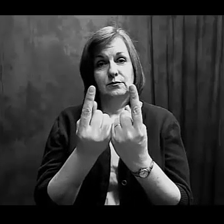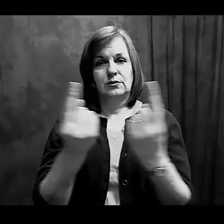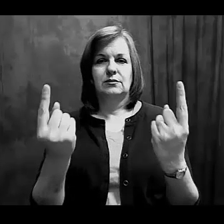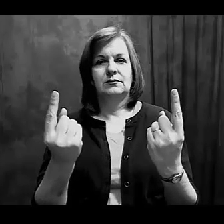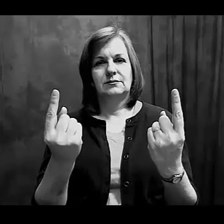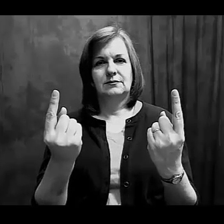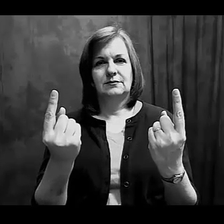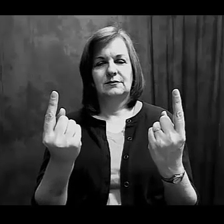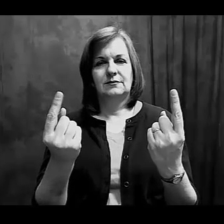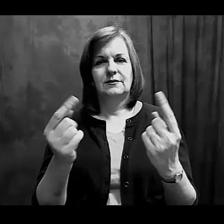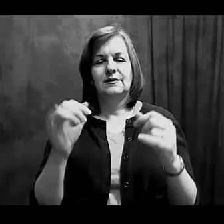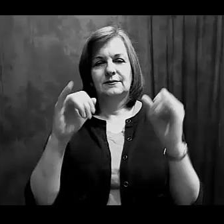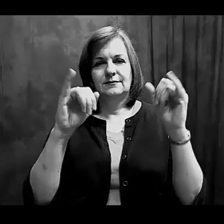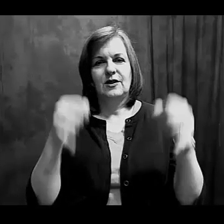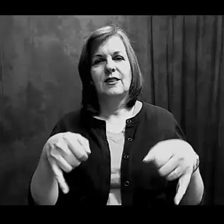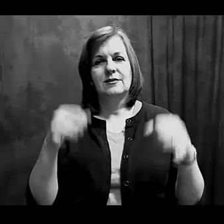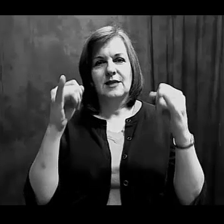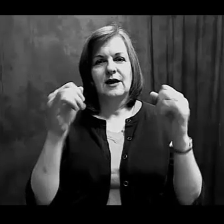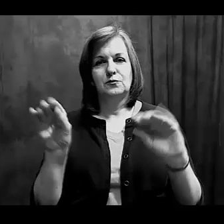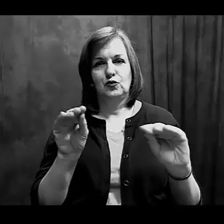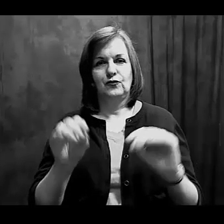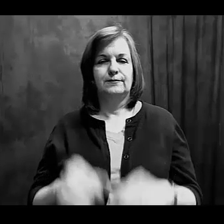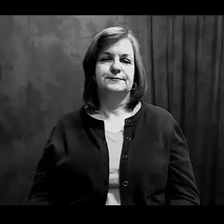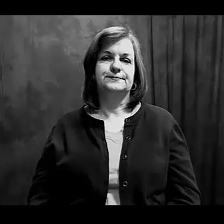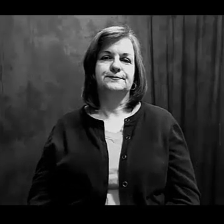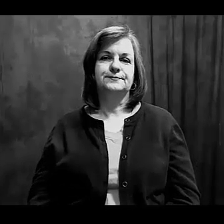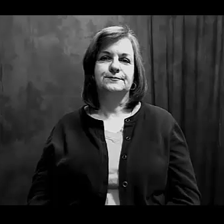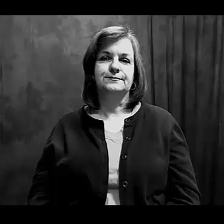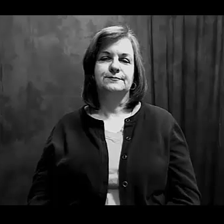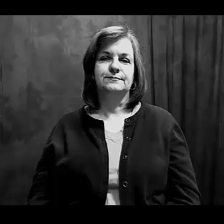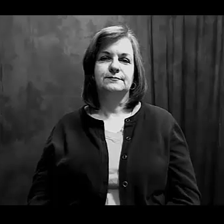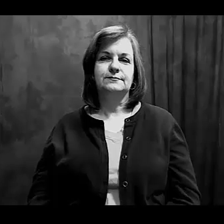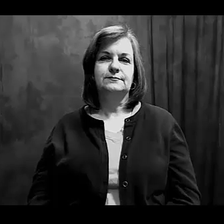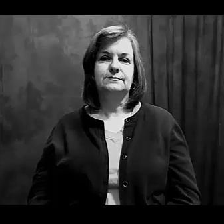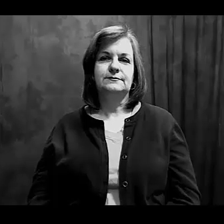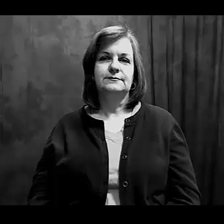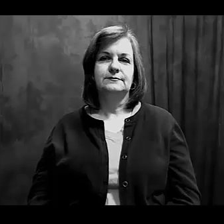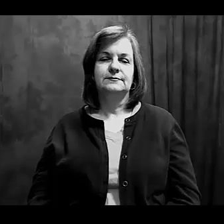and it increases when a muscle relaxes.